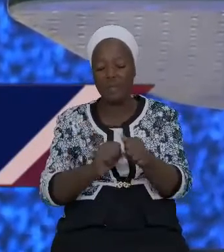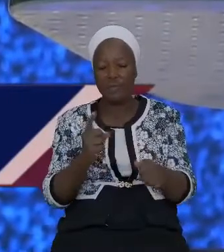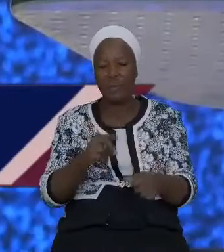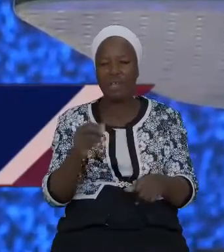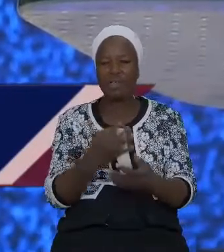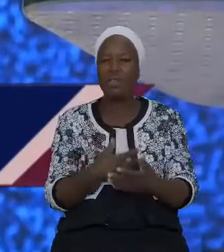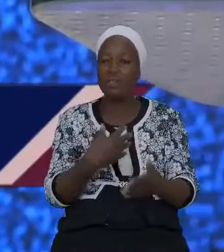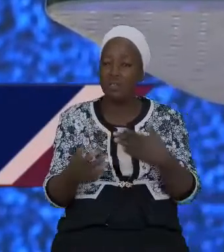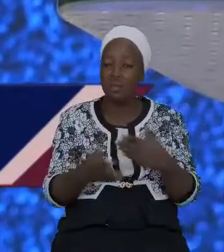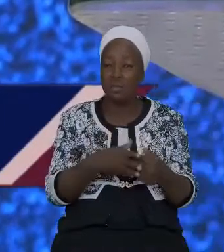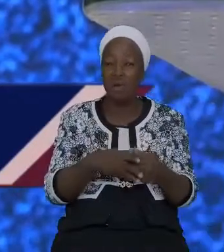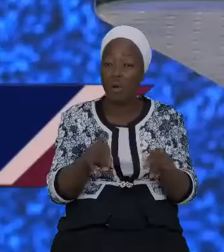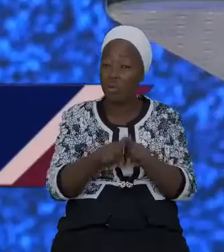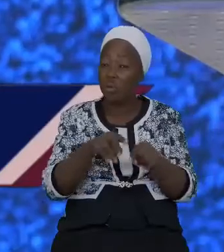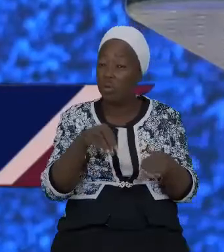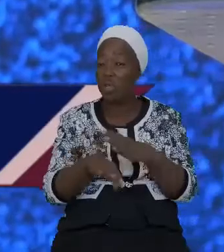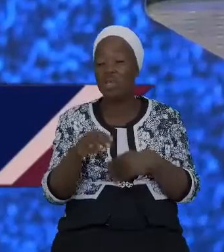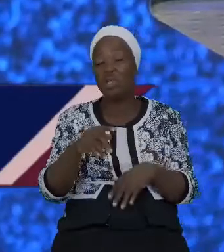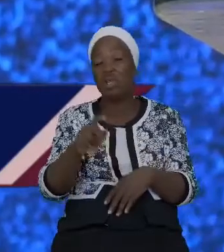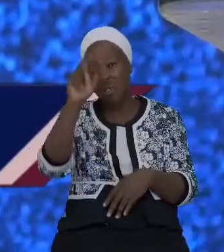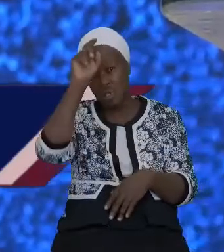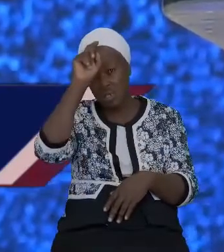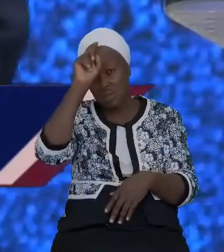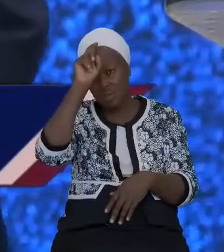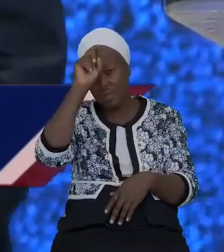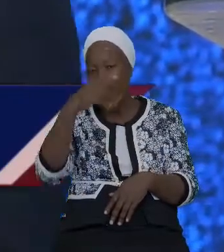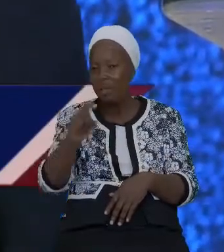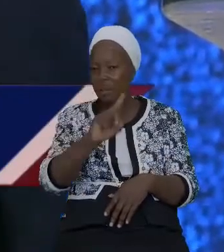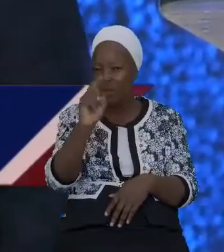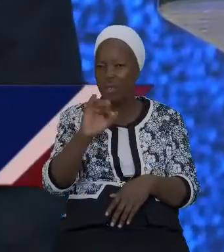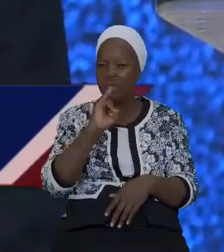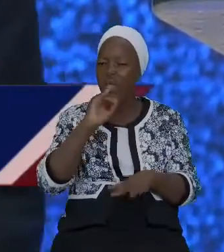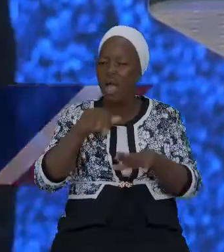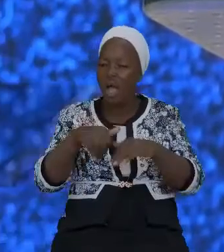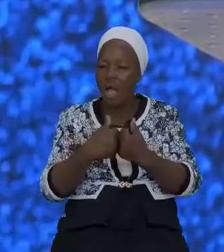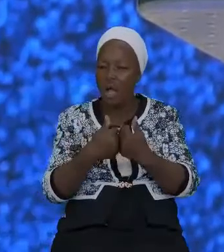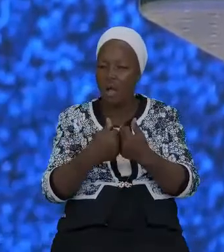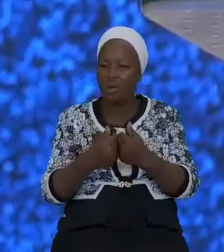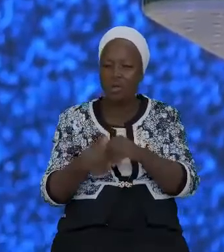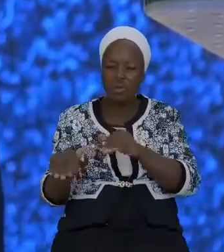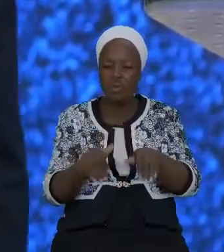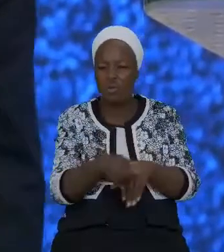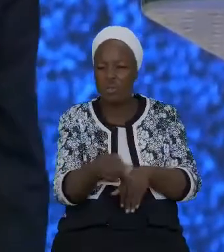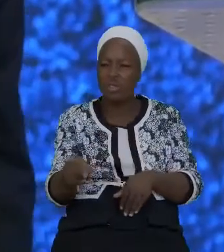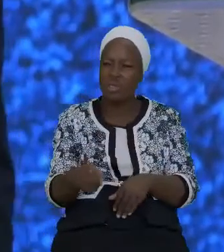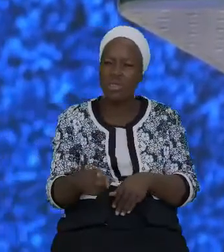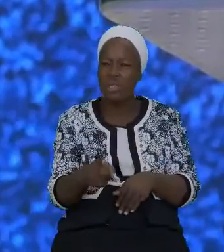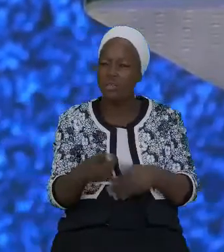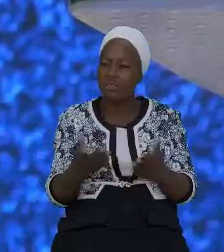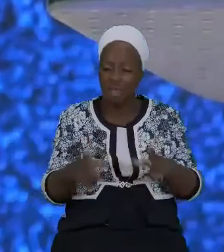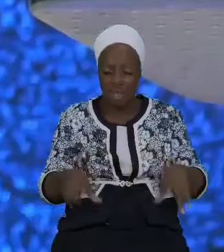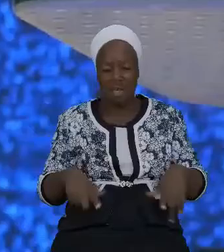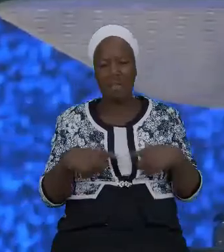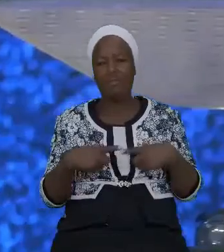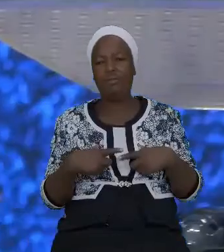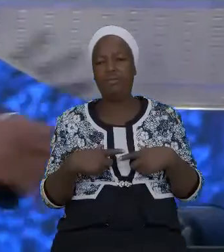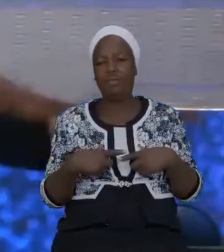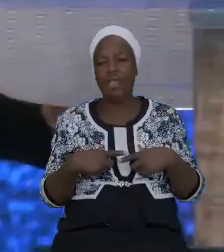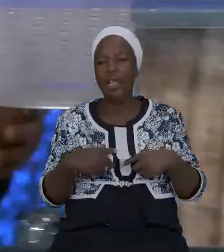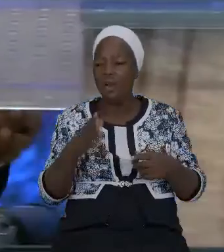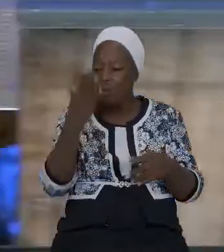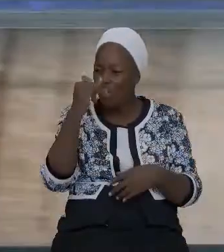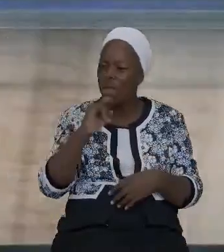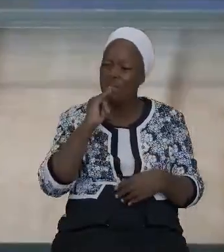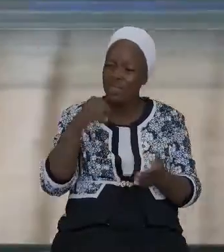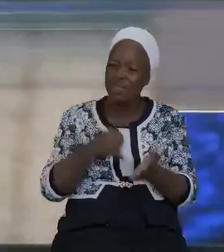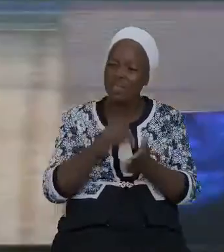How did they survive? Why is it all these other people, they are coming to